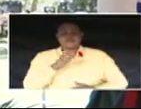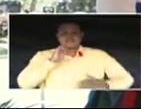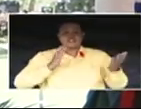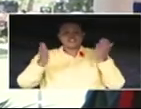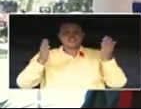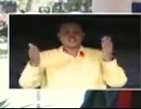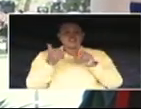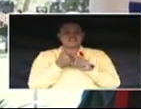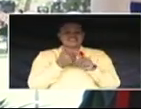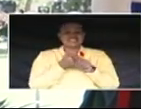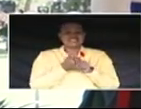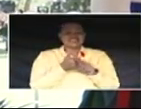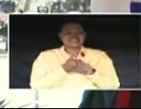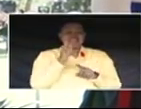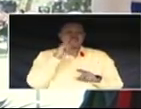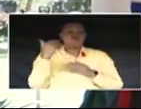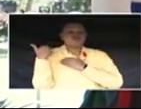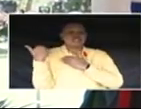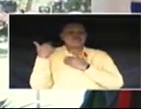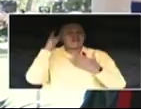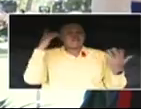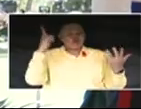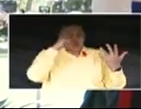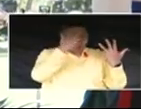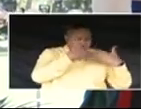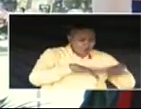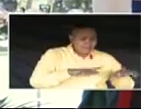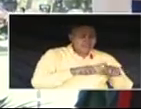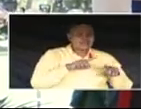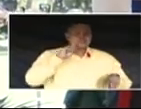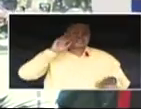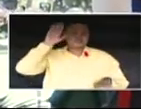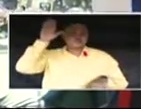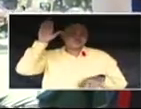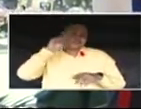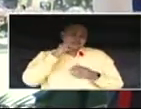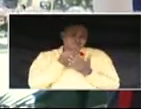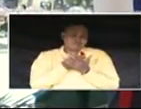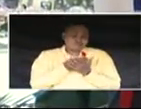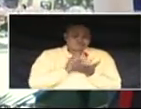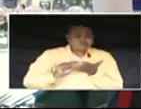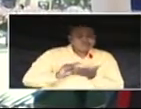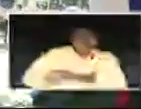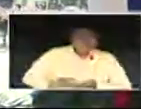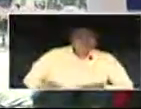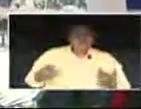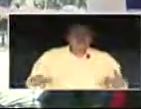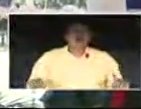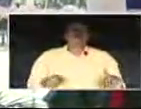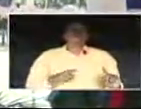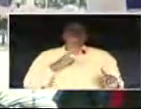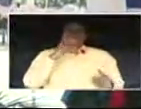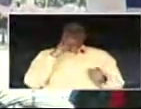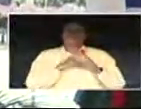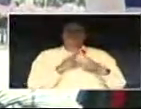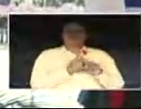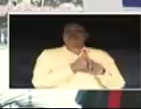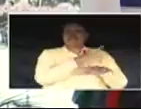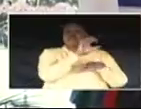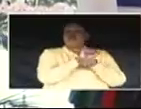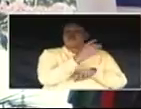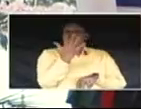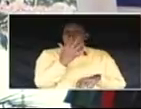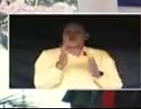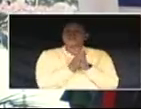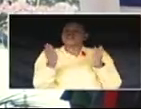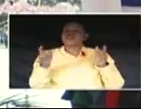as an executive with responsibility for compliance and overseas subsidiaries, and was appointed the